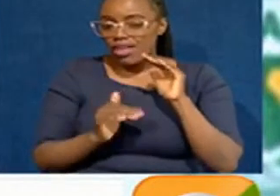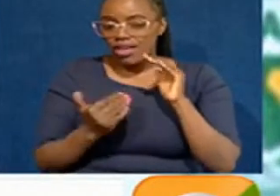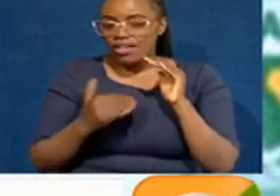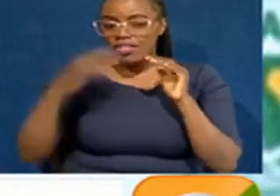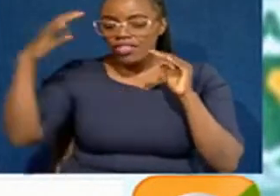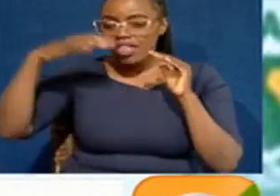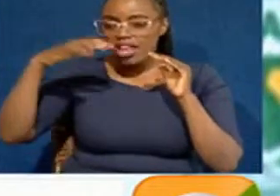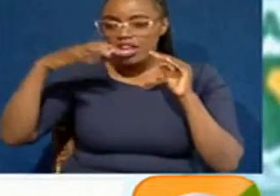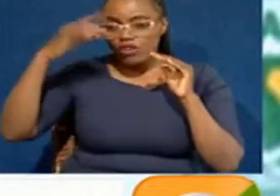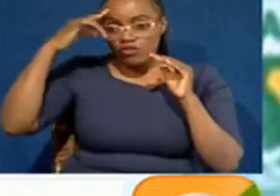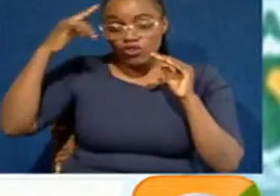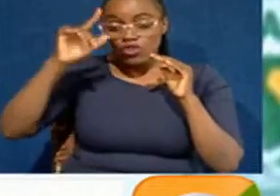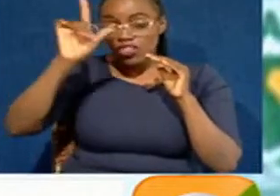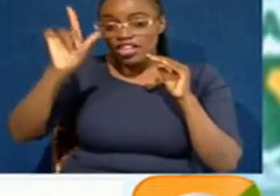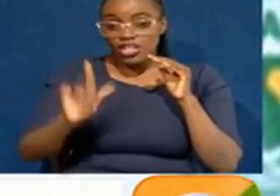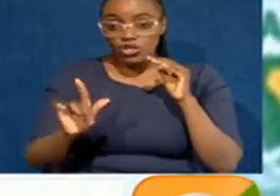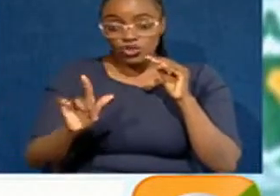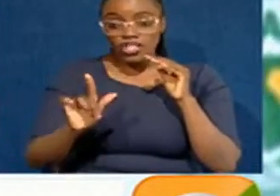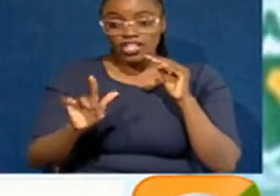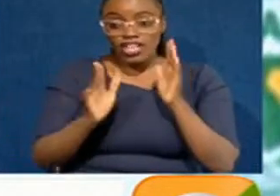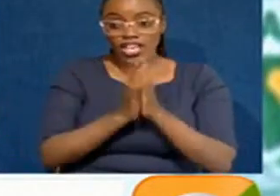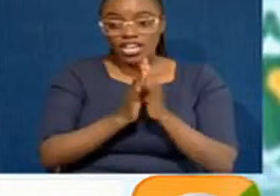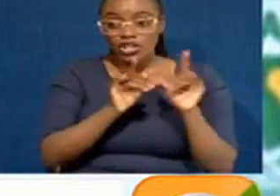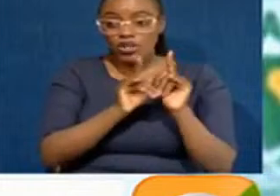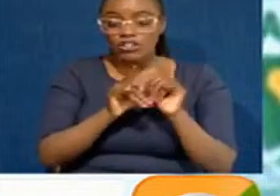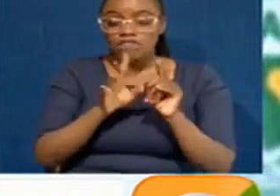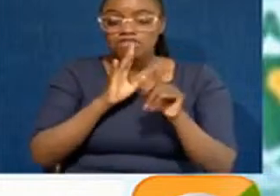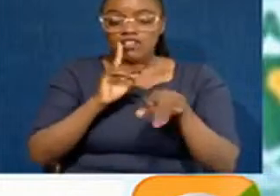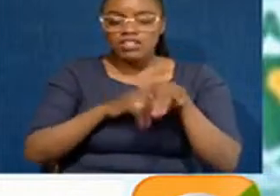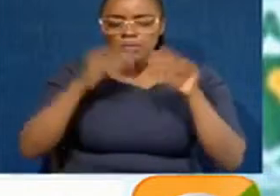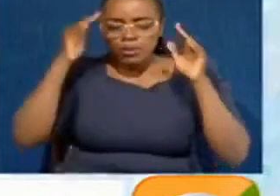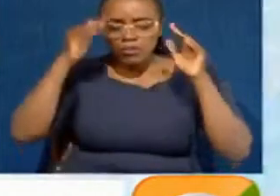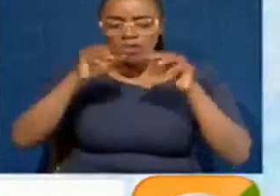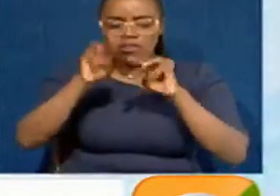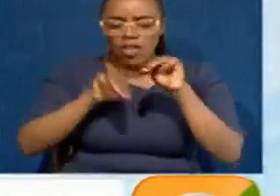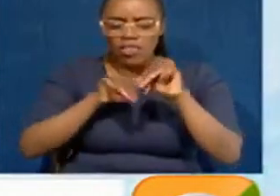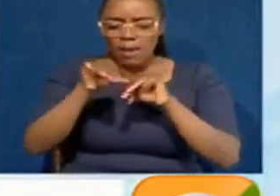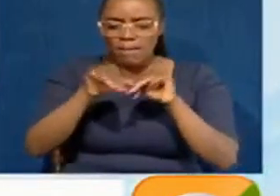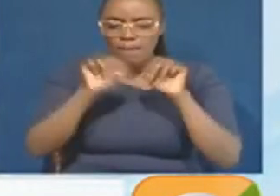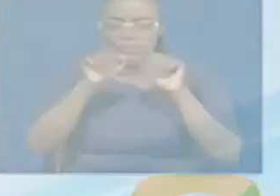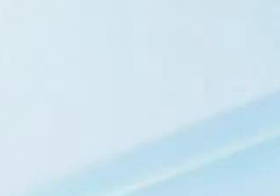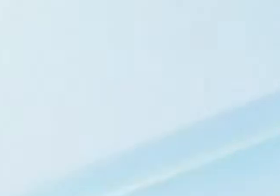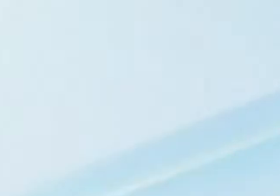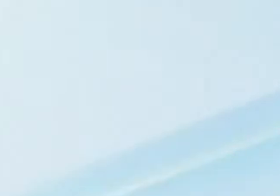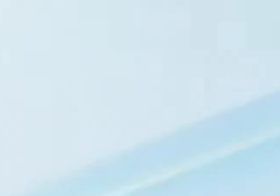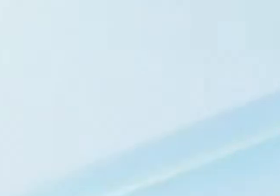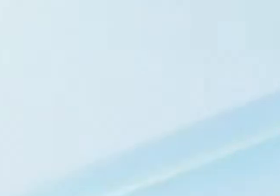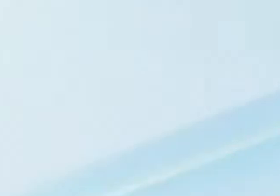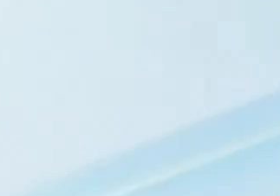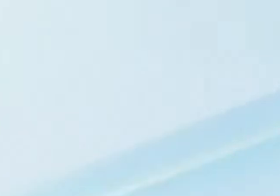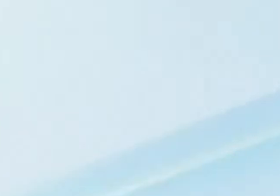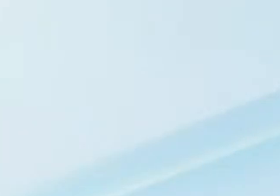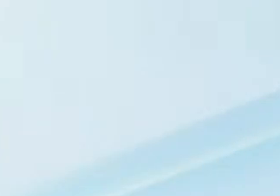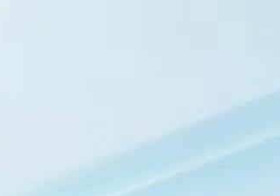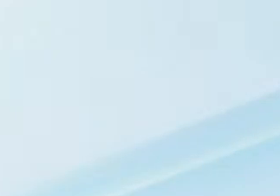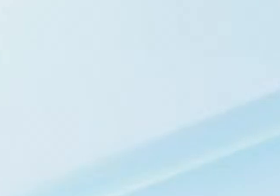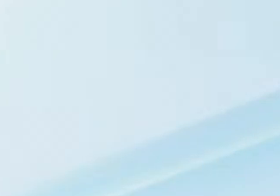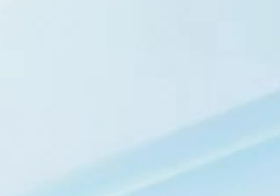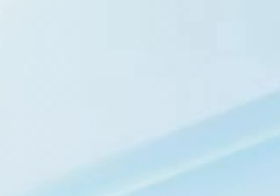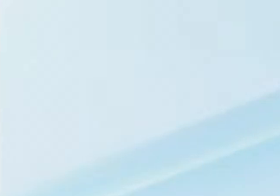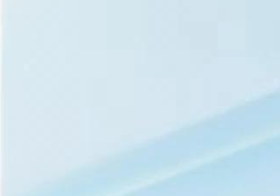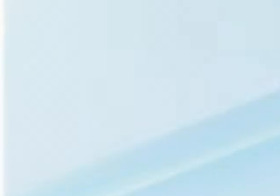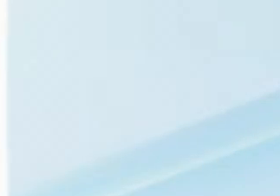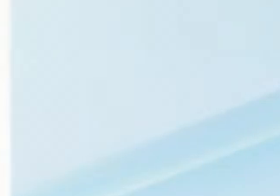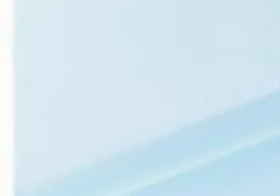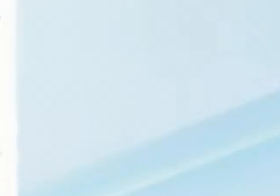rainfall for the region. Let's talk about that even as we look at a map, and maybe you can explain to us what this is. Yeah. Yes, exactly. So